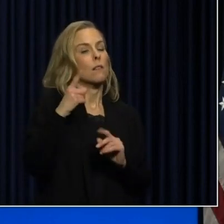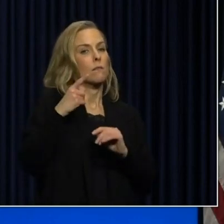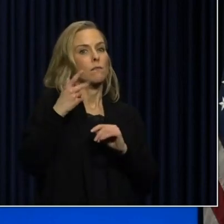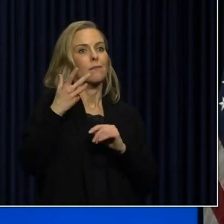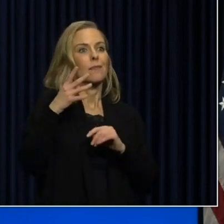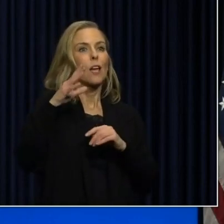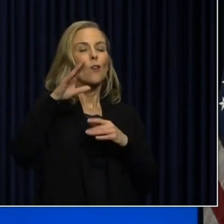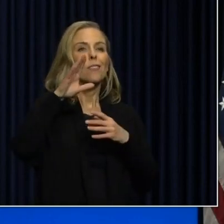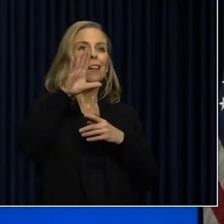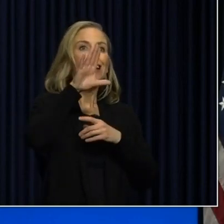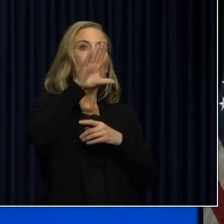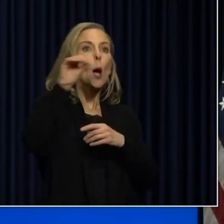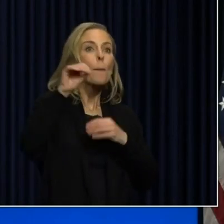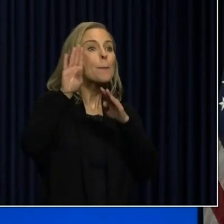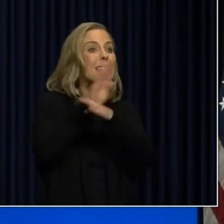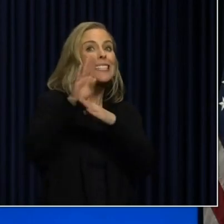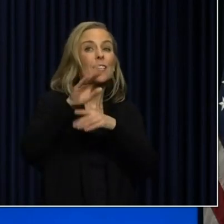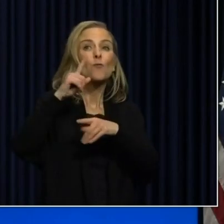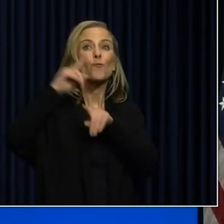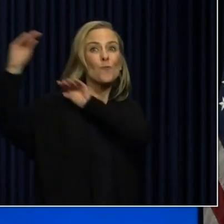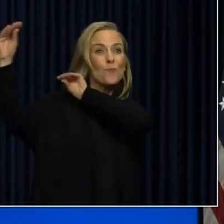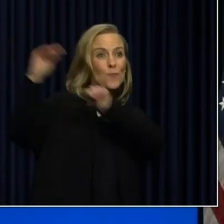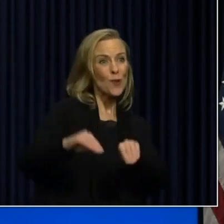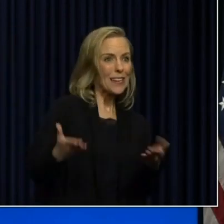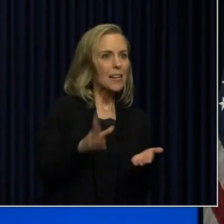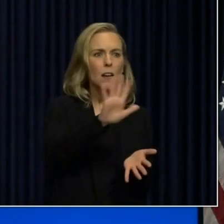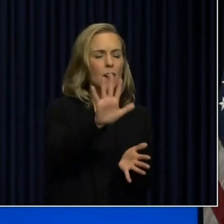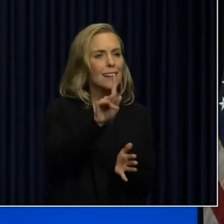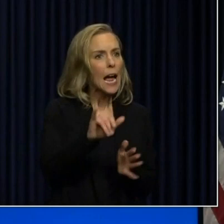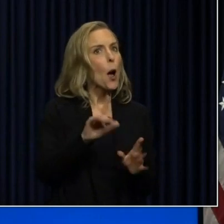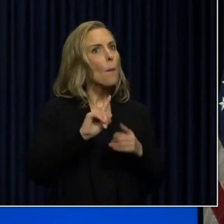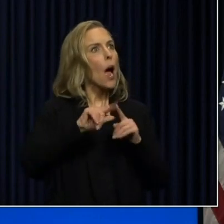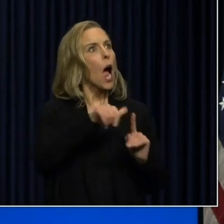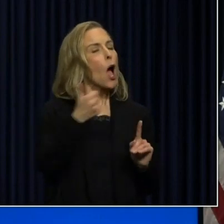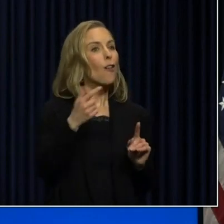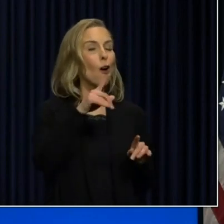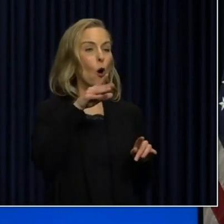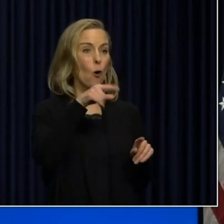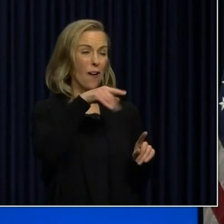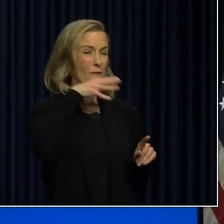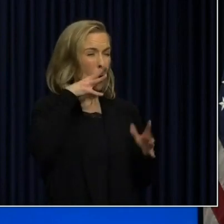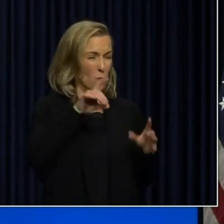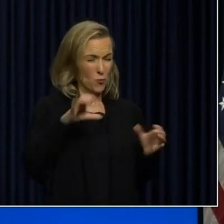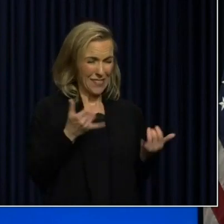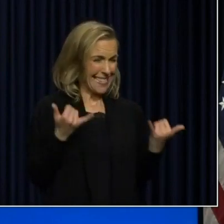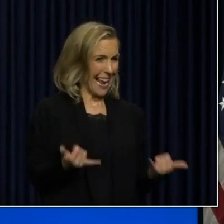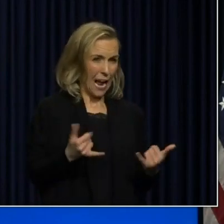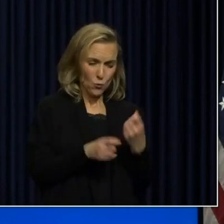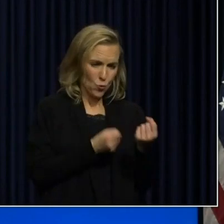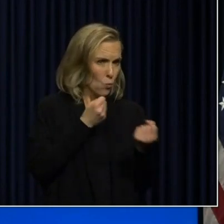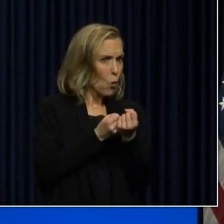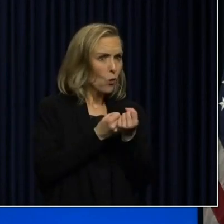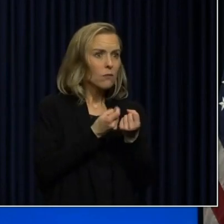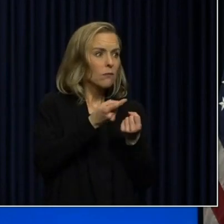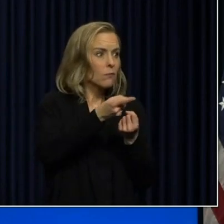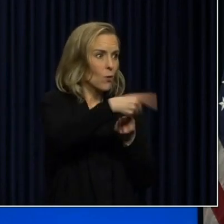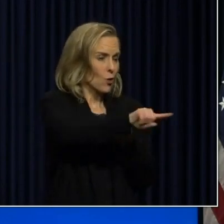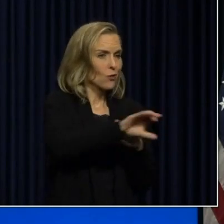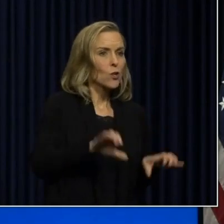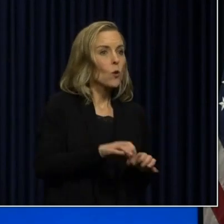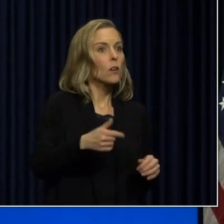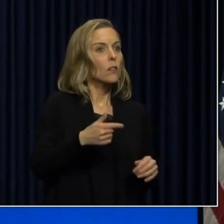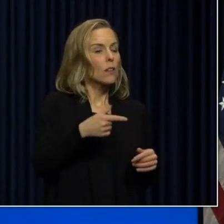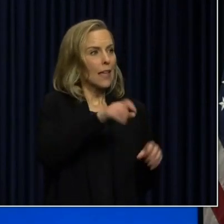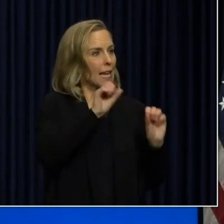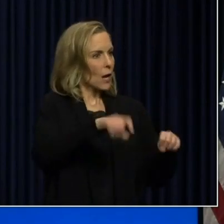we can bring in, but there are so many amazing things that individual farmers are doing right now just to support what they're doing, that they